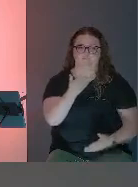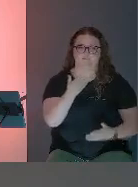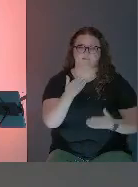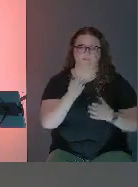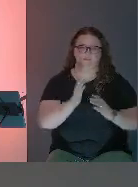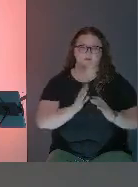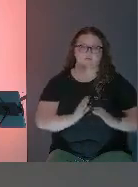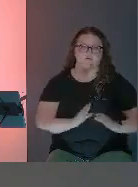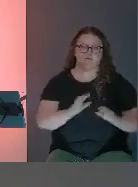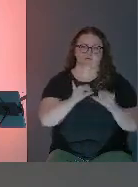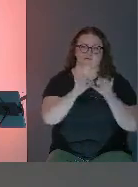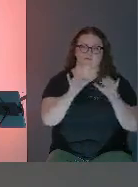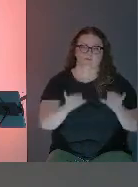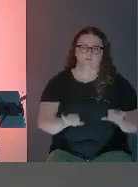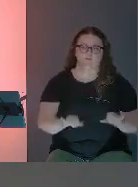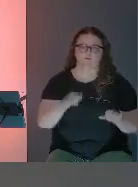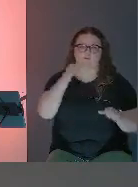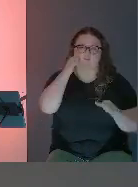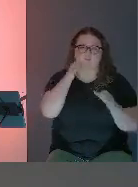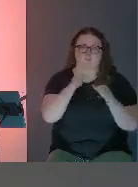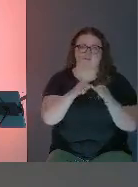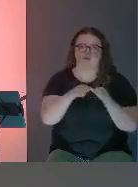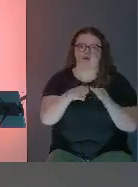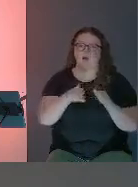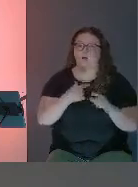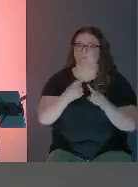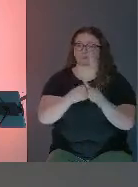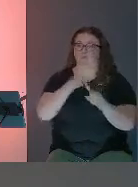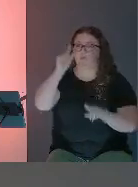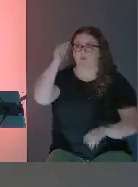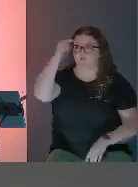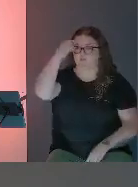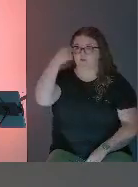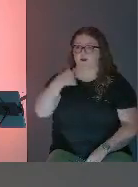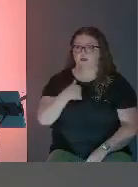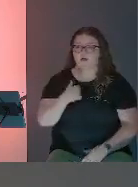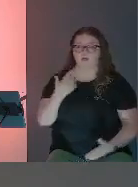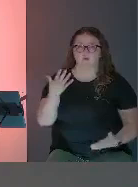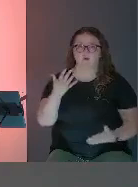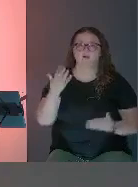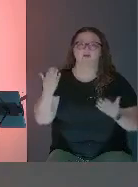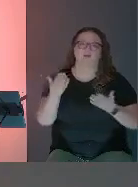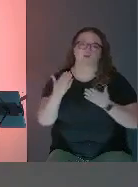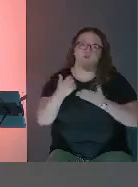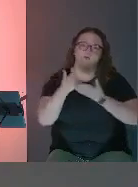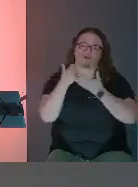adage? I'm from the government and I'm what? I'm here to help you.